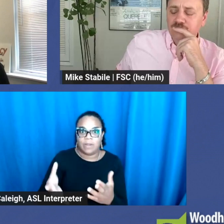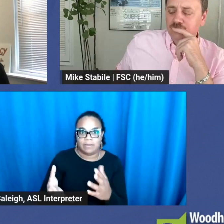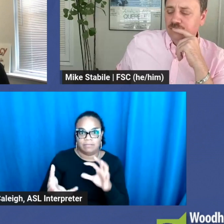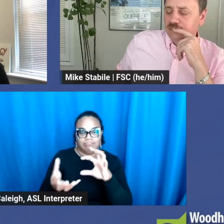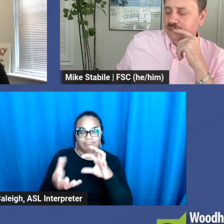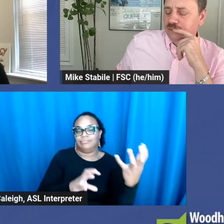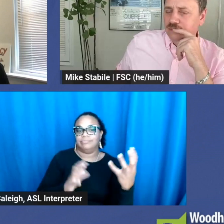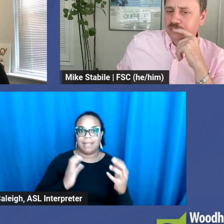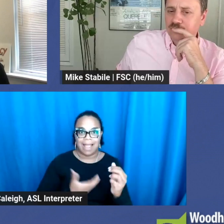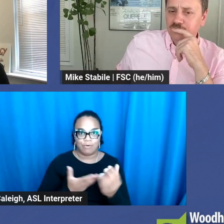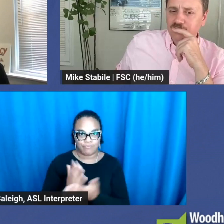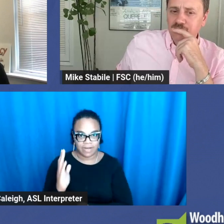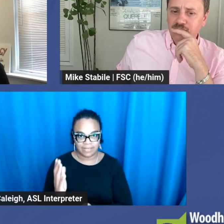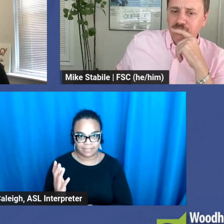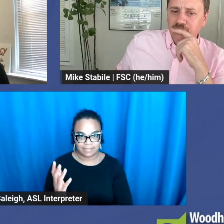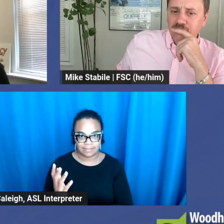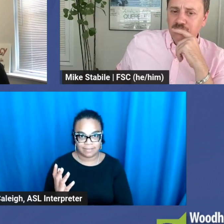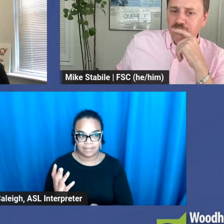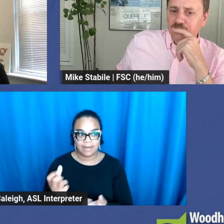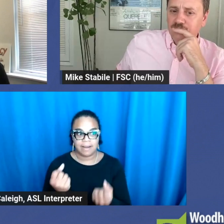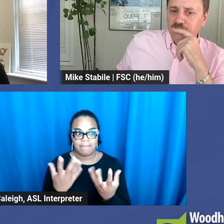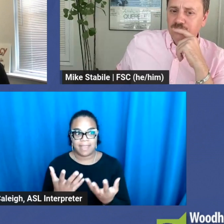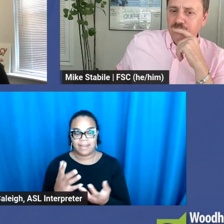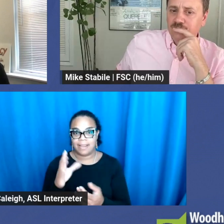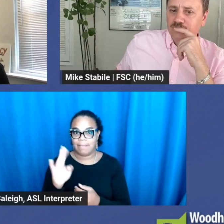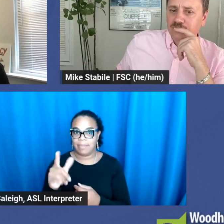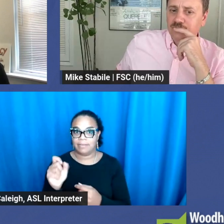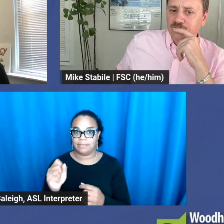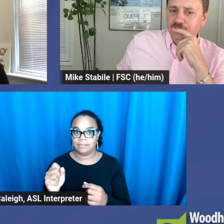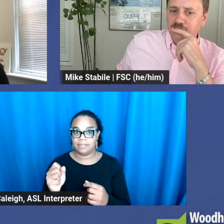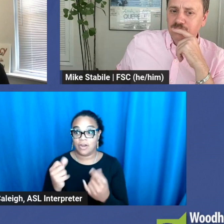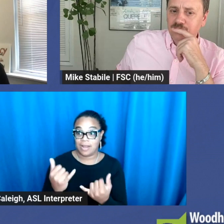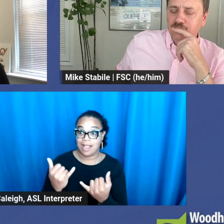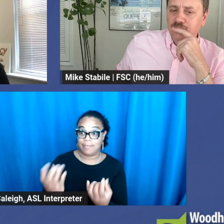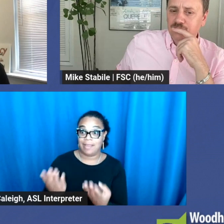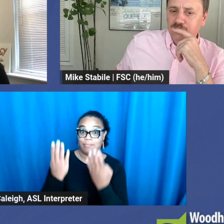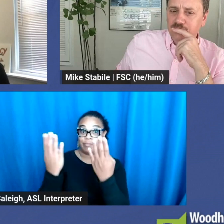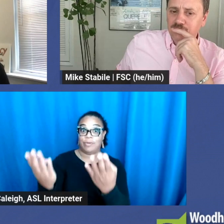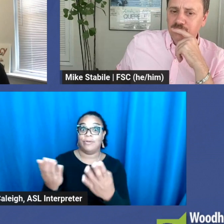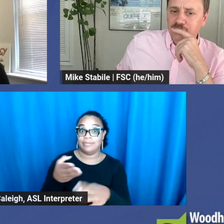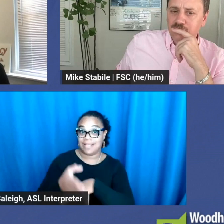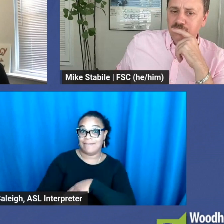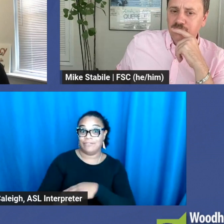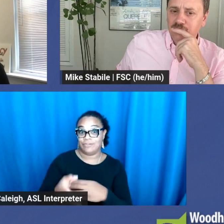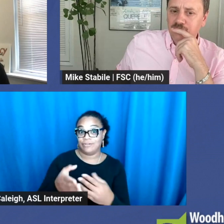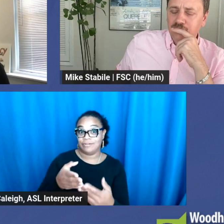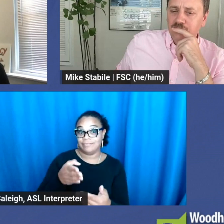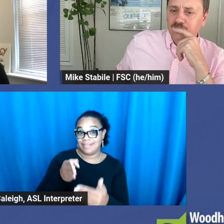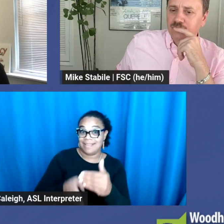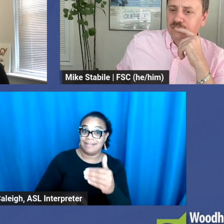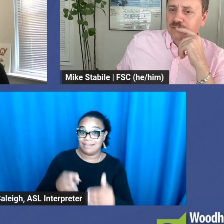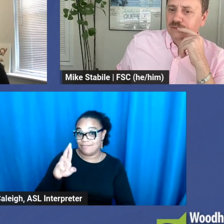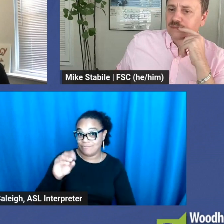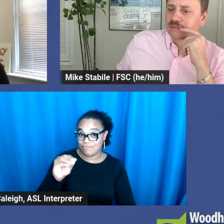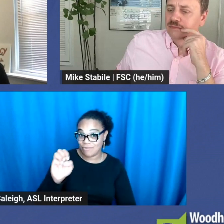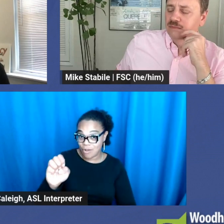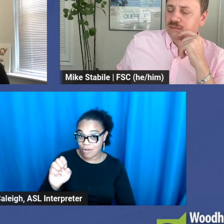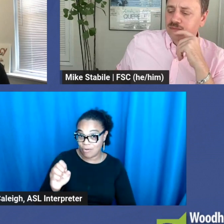being proposed in a post Roe world, right? With the Dobbs decision last June, we